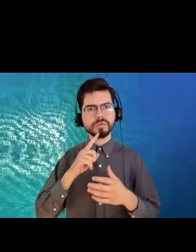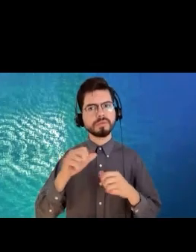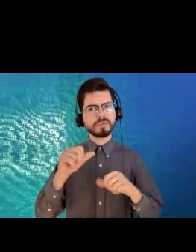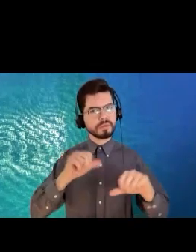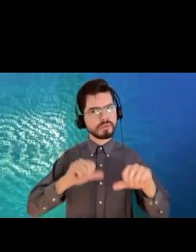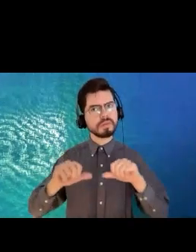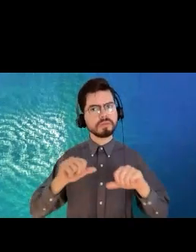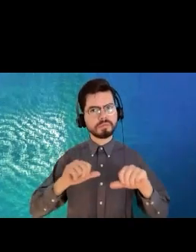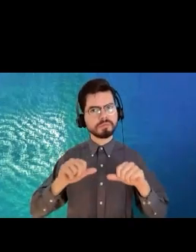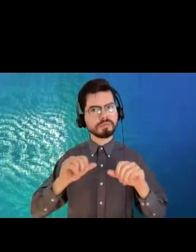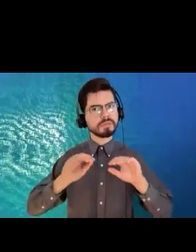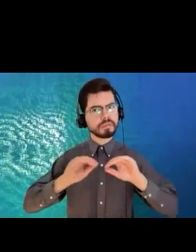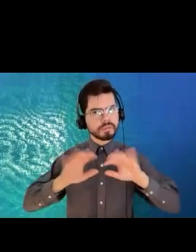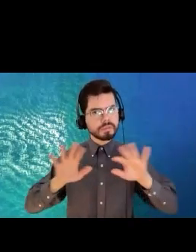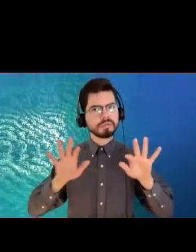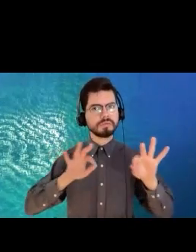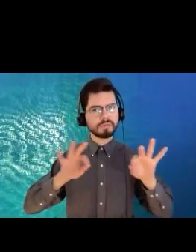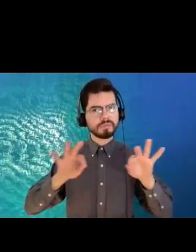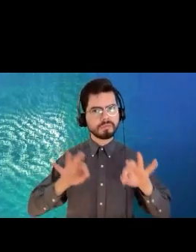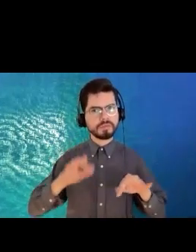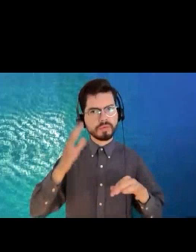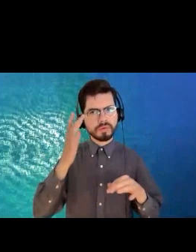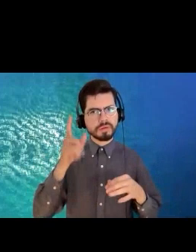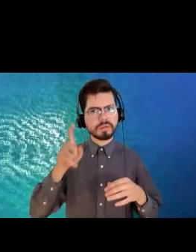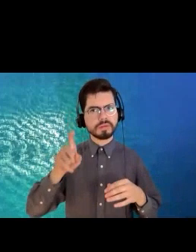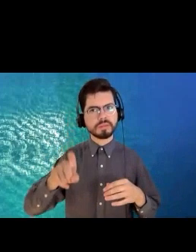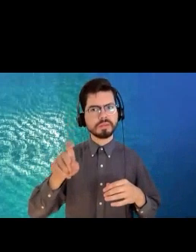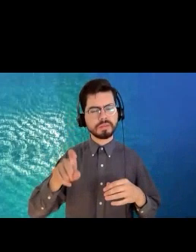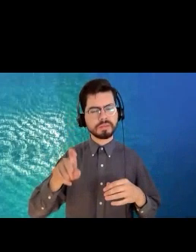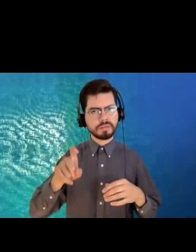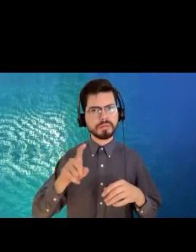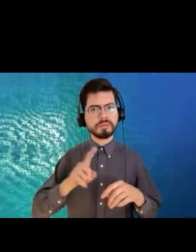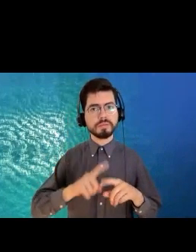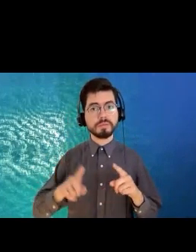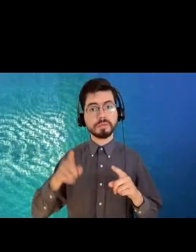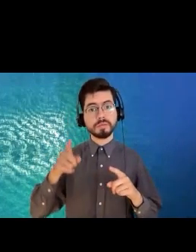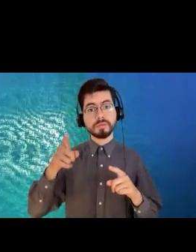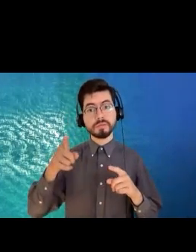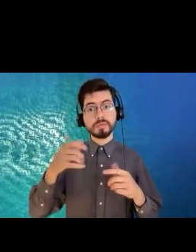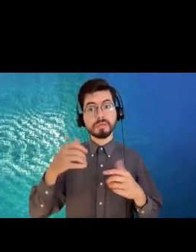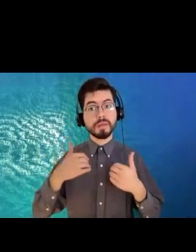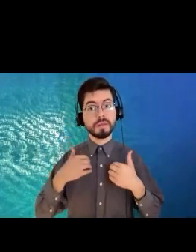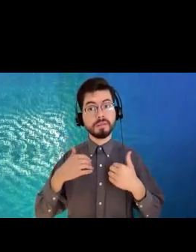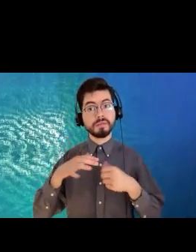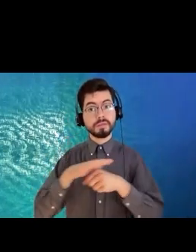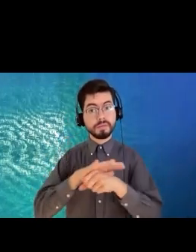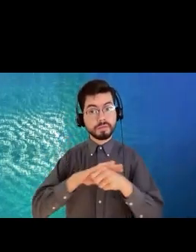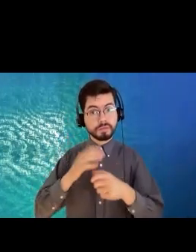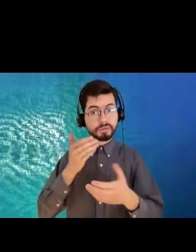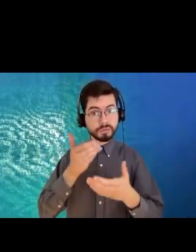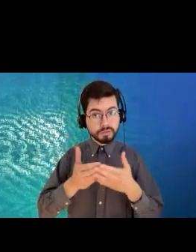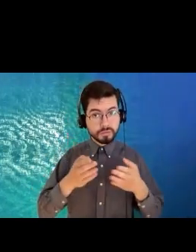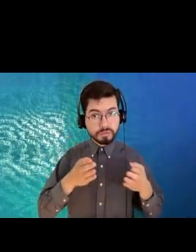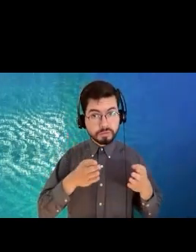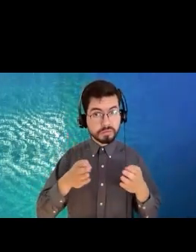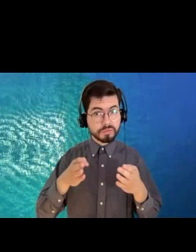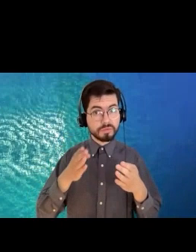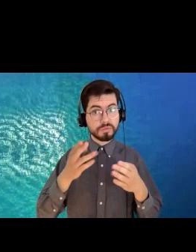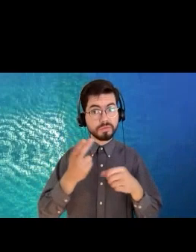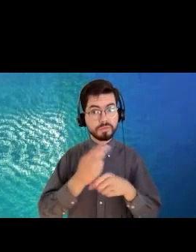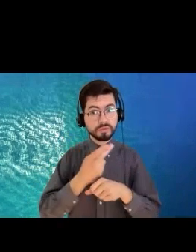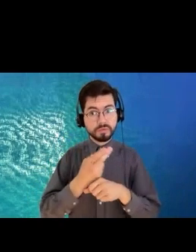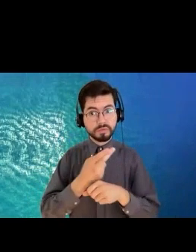it, but if you're talking about, well, could we have more of an area close to the road to use, we can